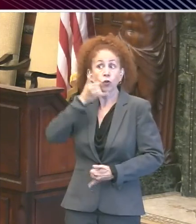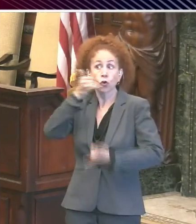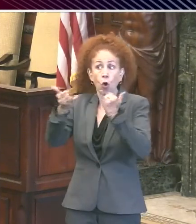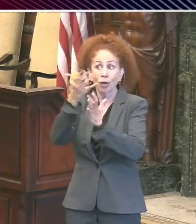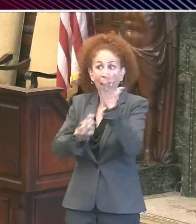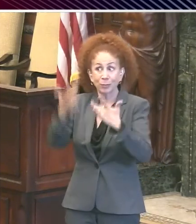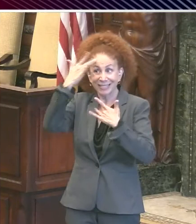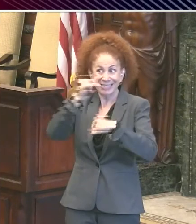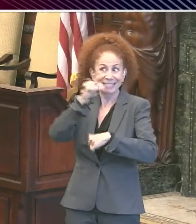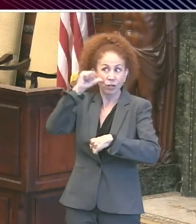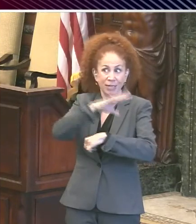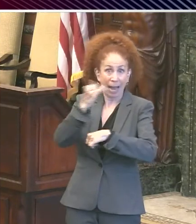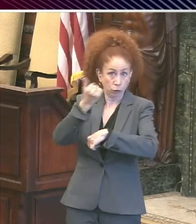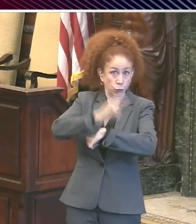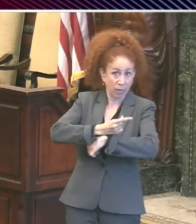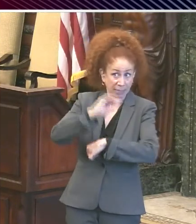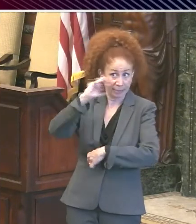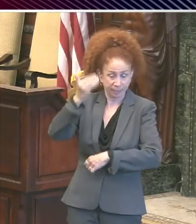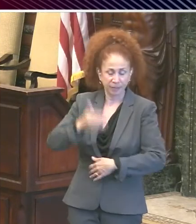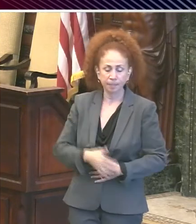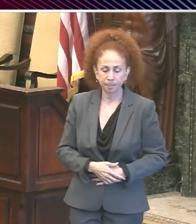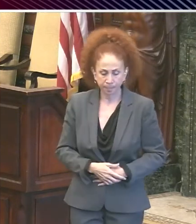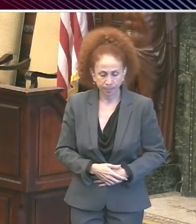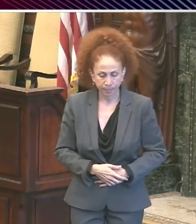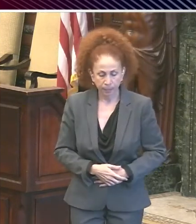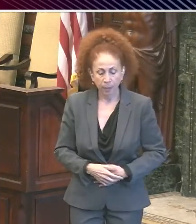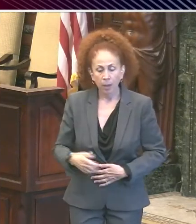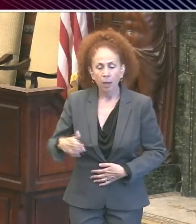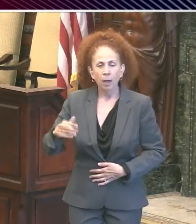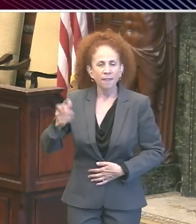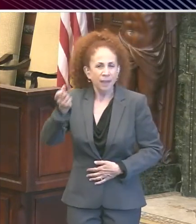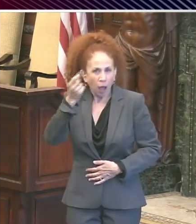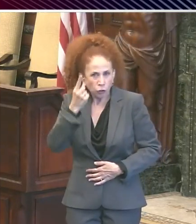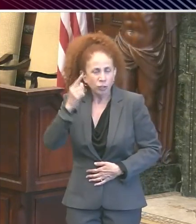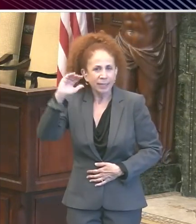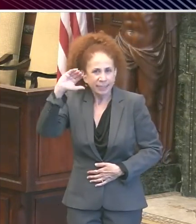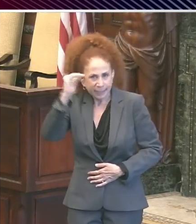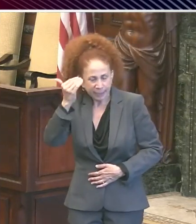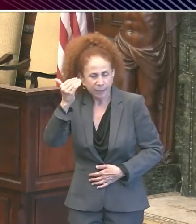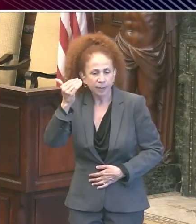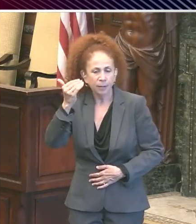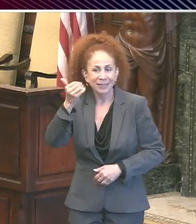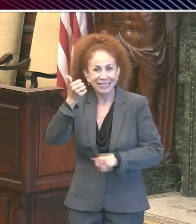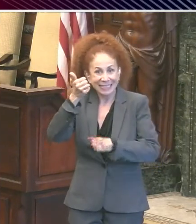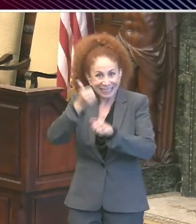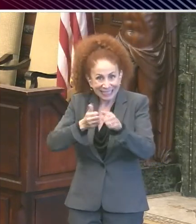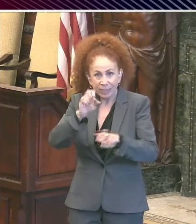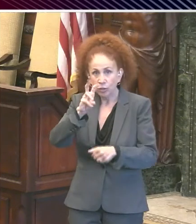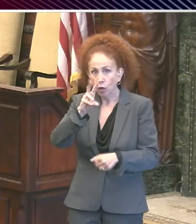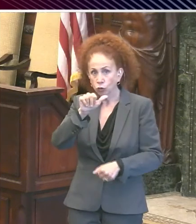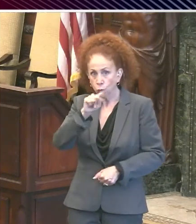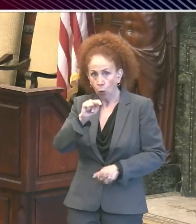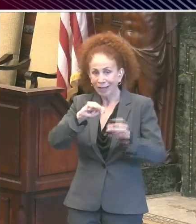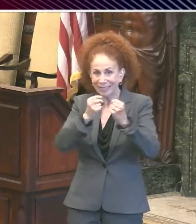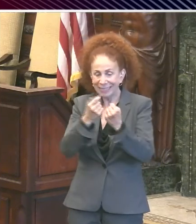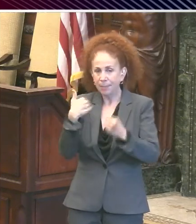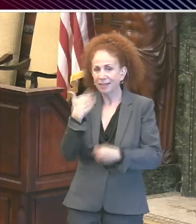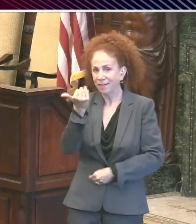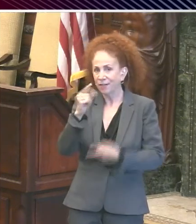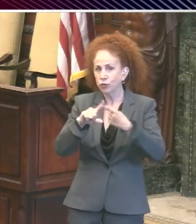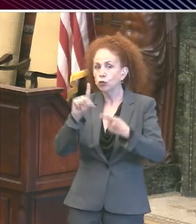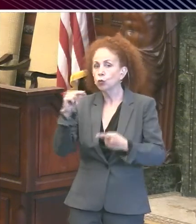and today. And the understanding is that each SWAT team has about 15 to